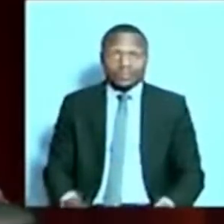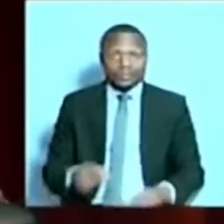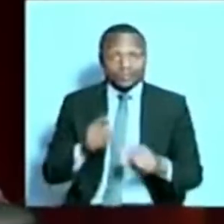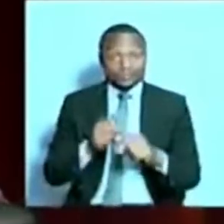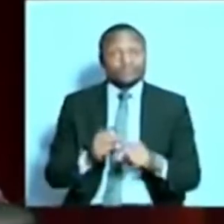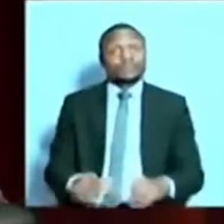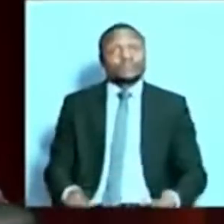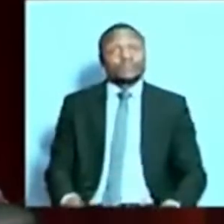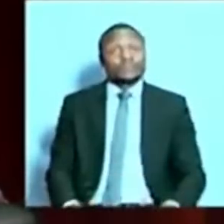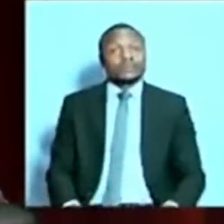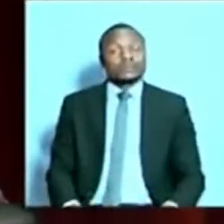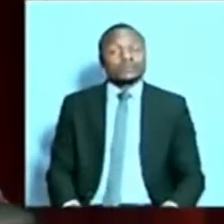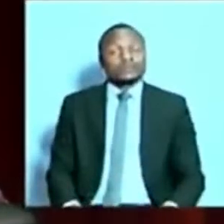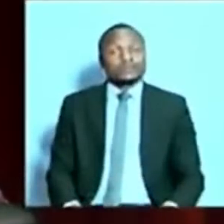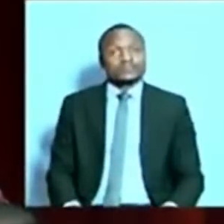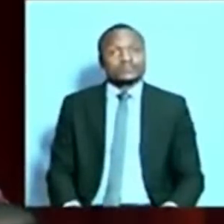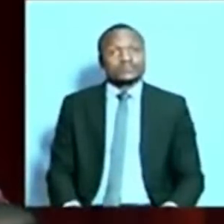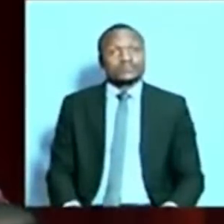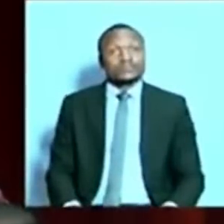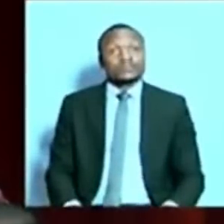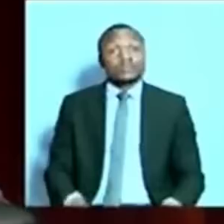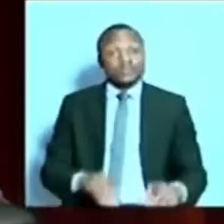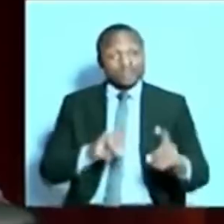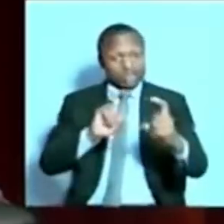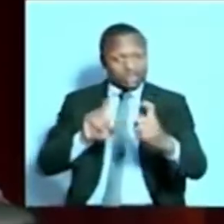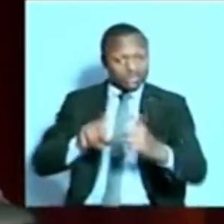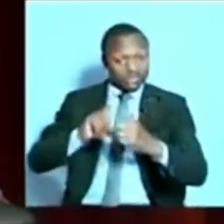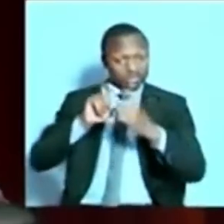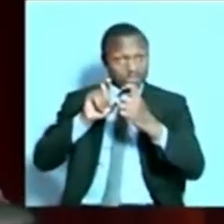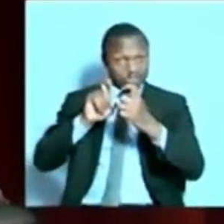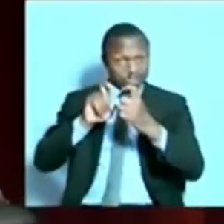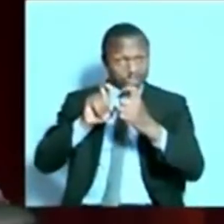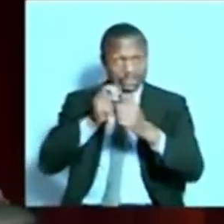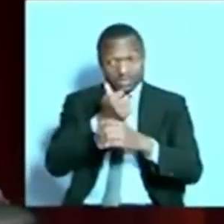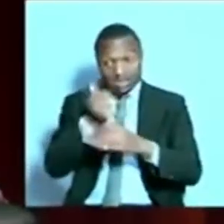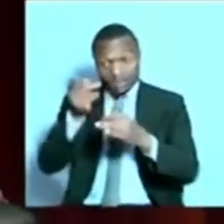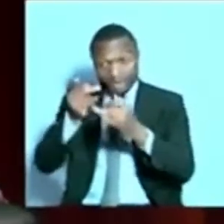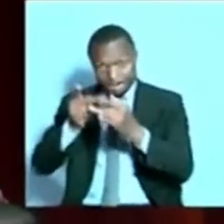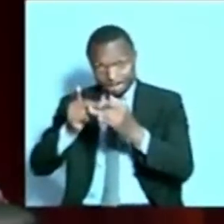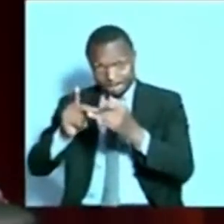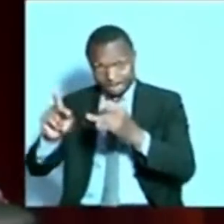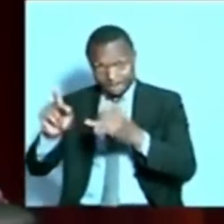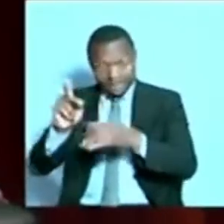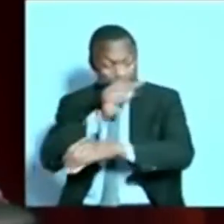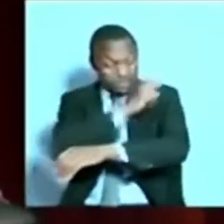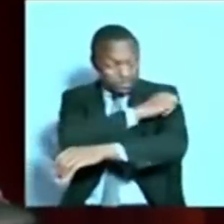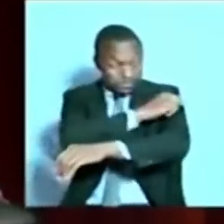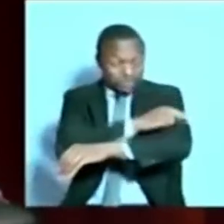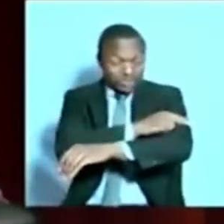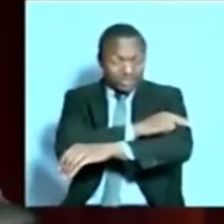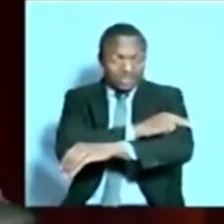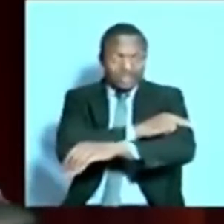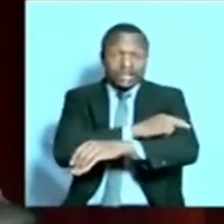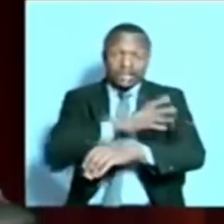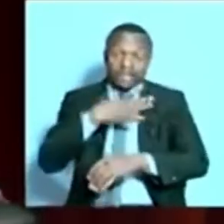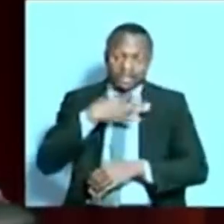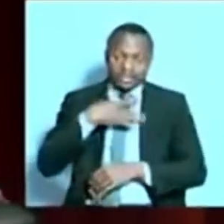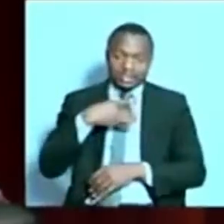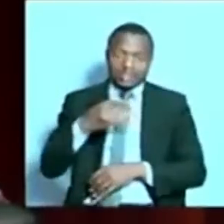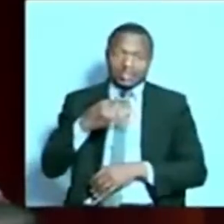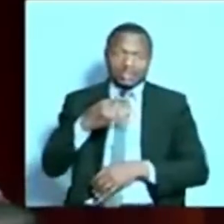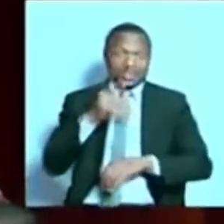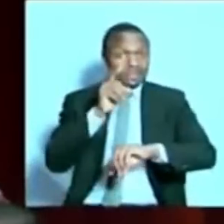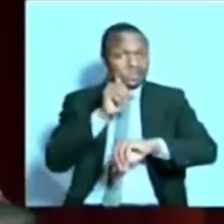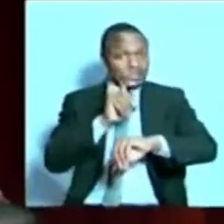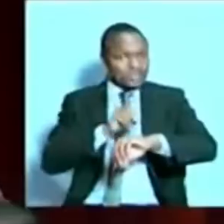Therefore, causing challenges on the other sections of the hospital, like doing